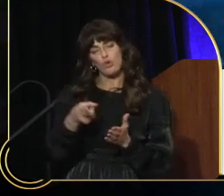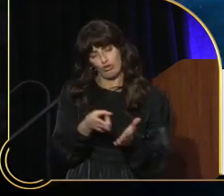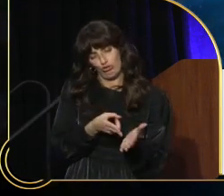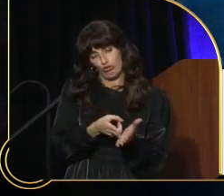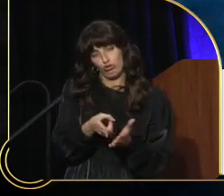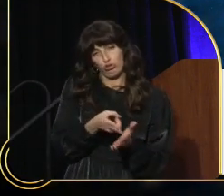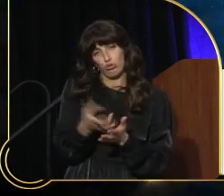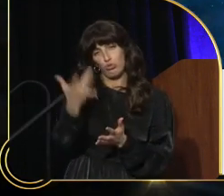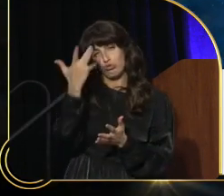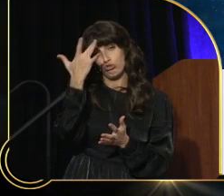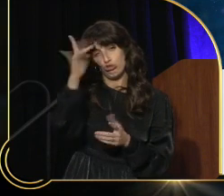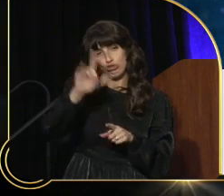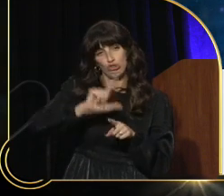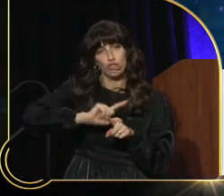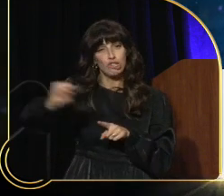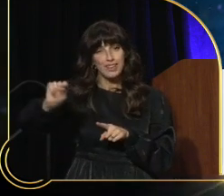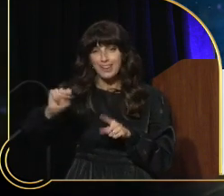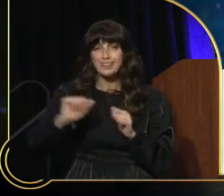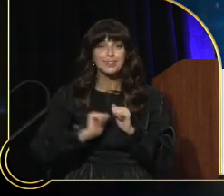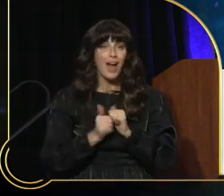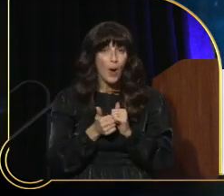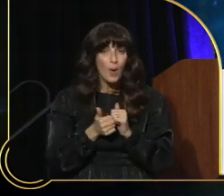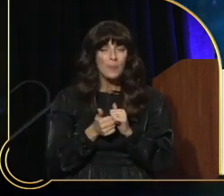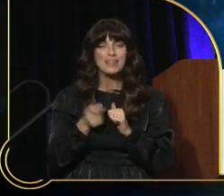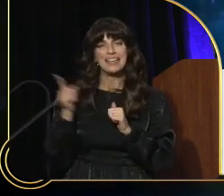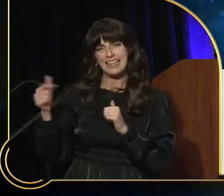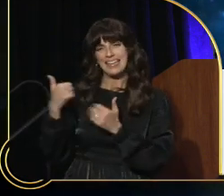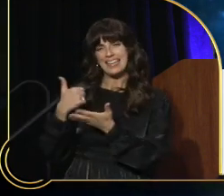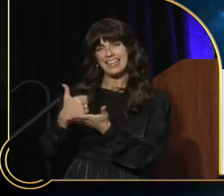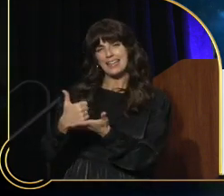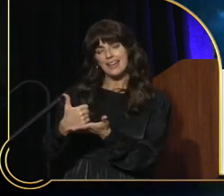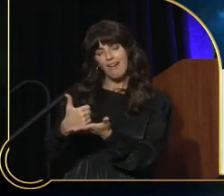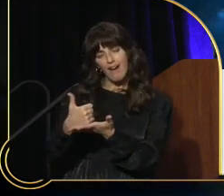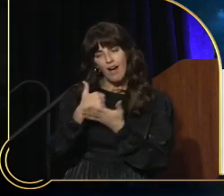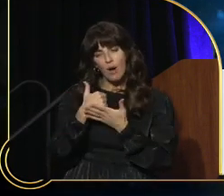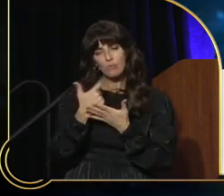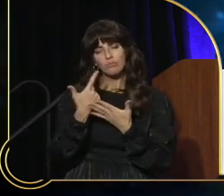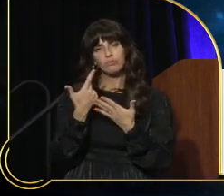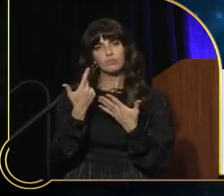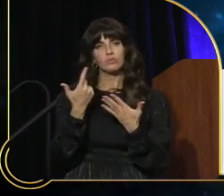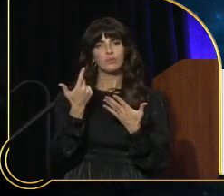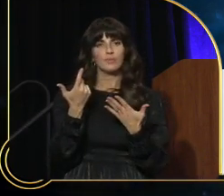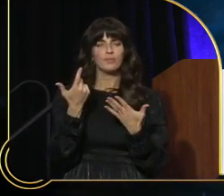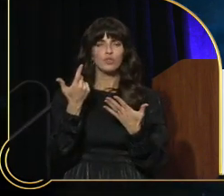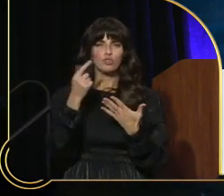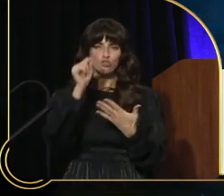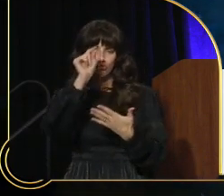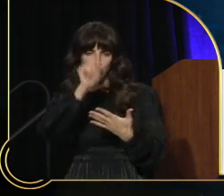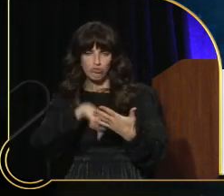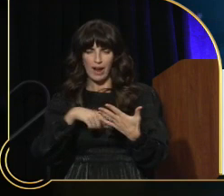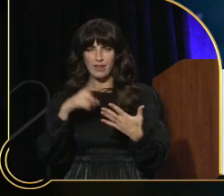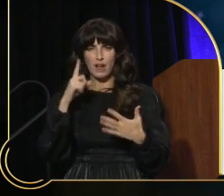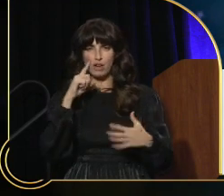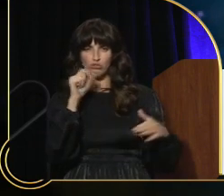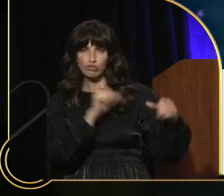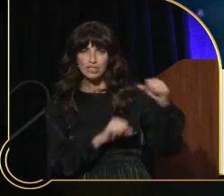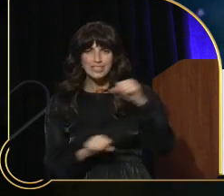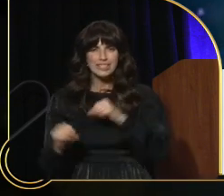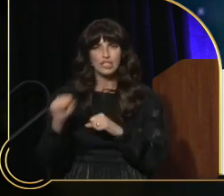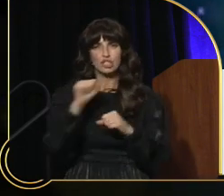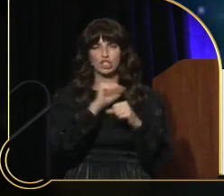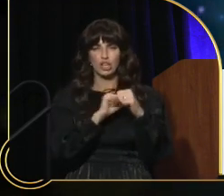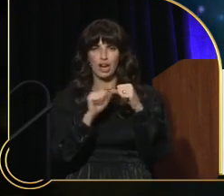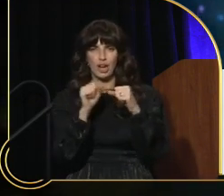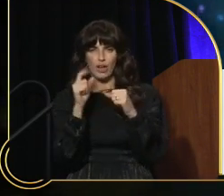genius in helping to shape a thoughtful and strategic approach to implementing